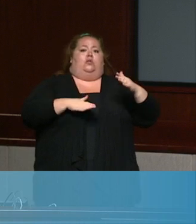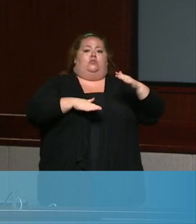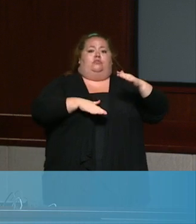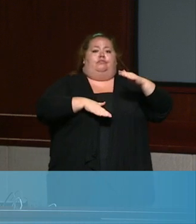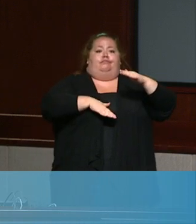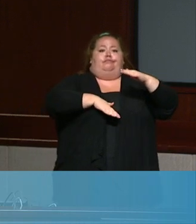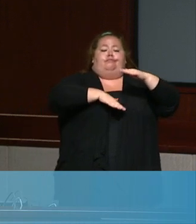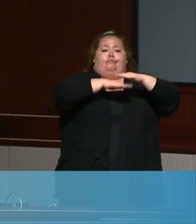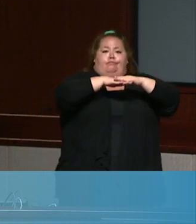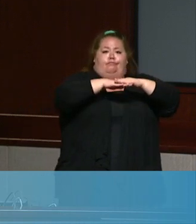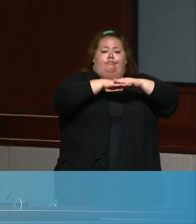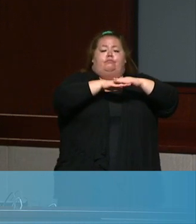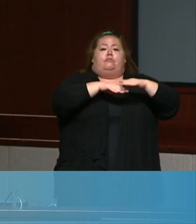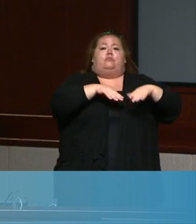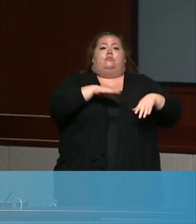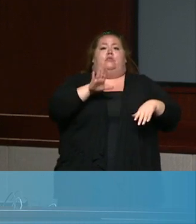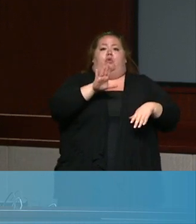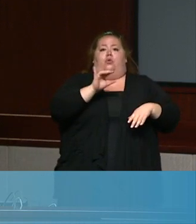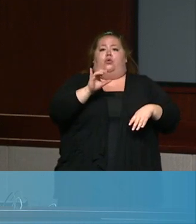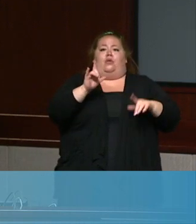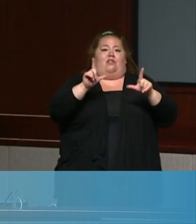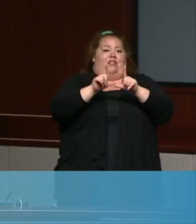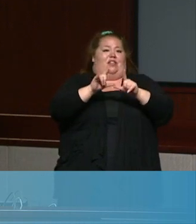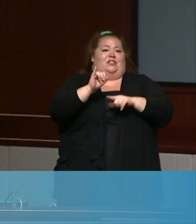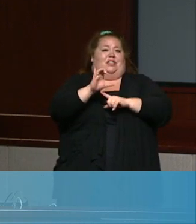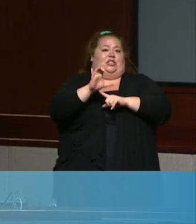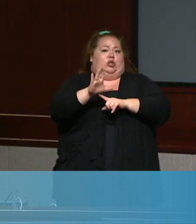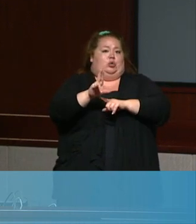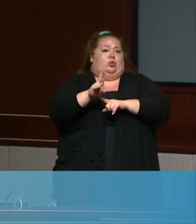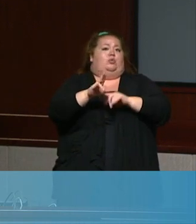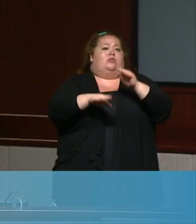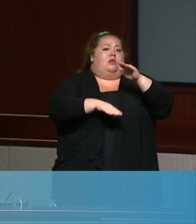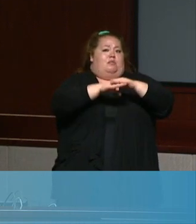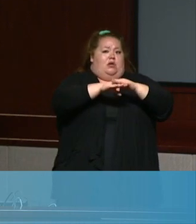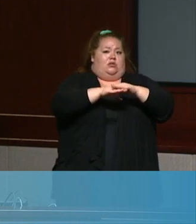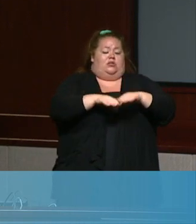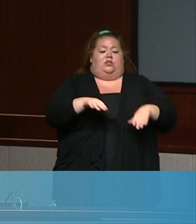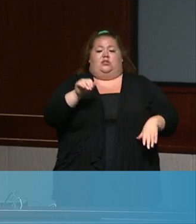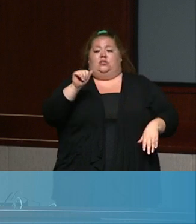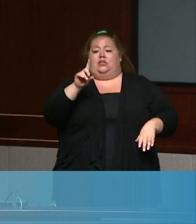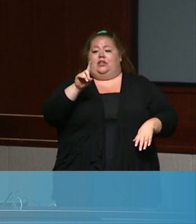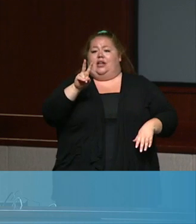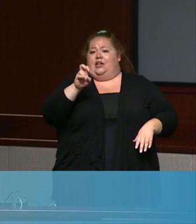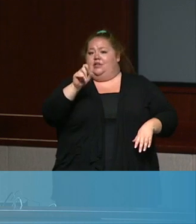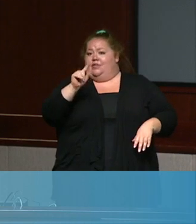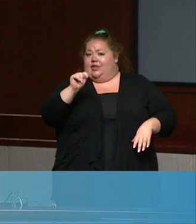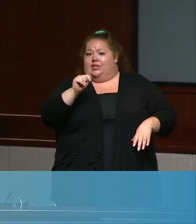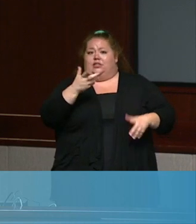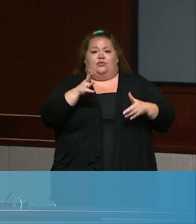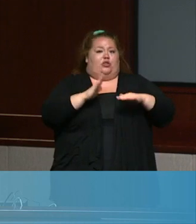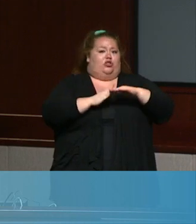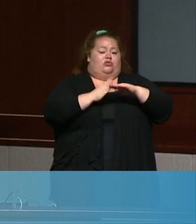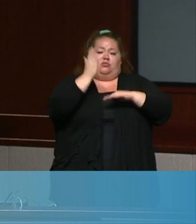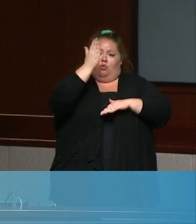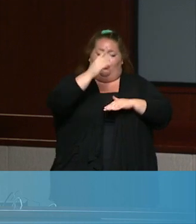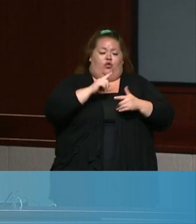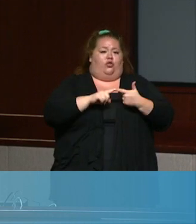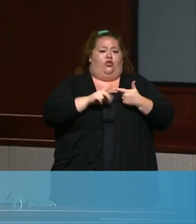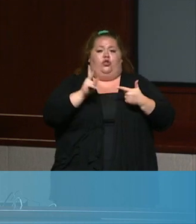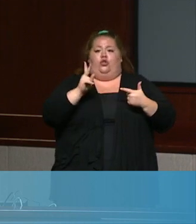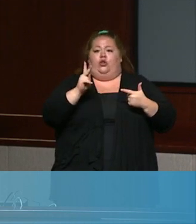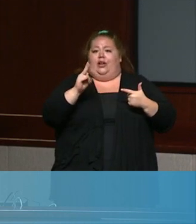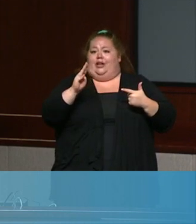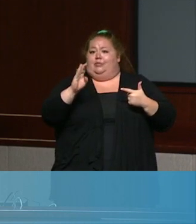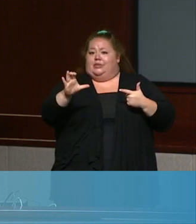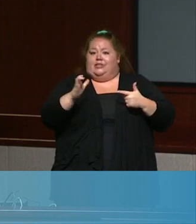licensed ICU beds. Adventist Health Bakersfield is above. Kern Medical is above their licensed